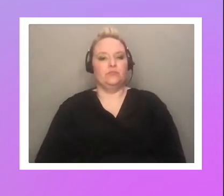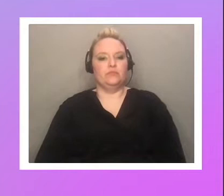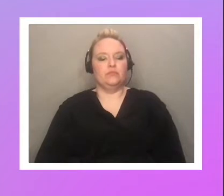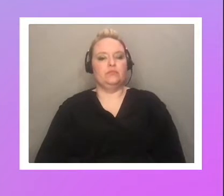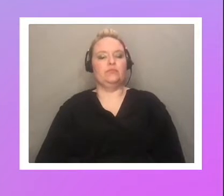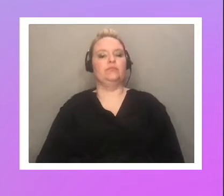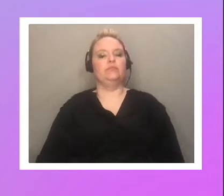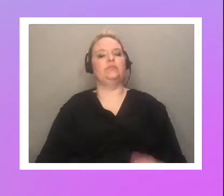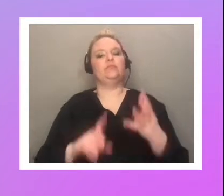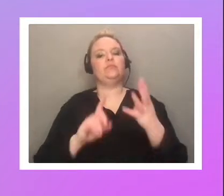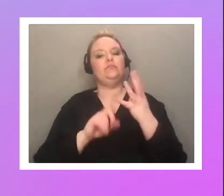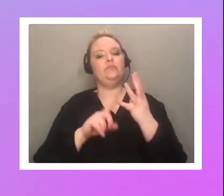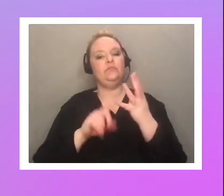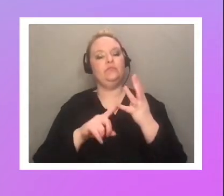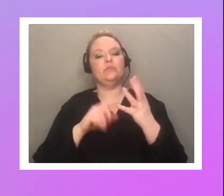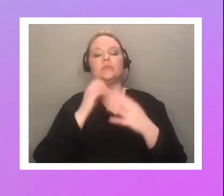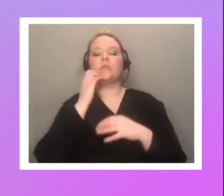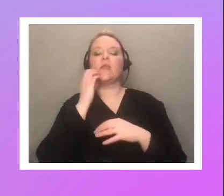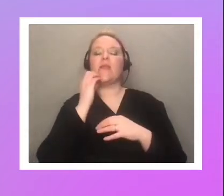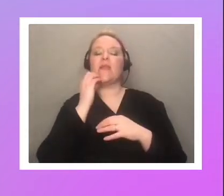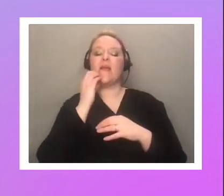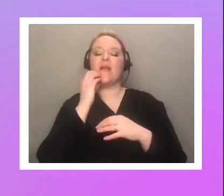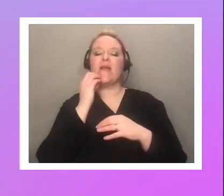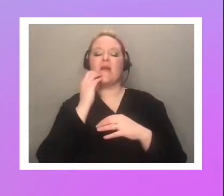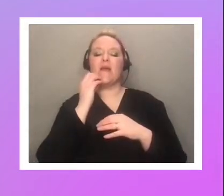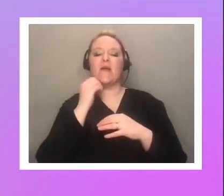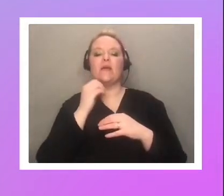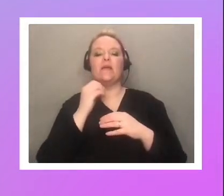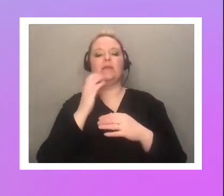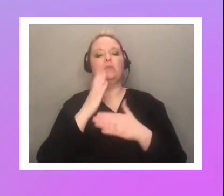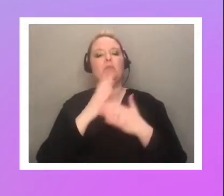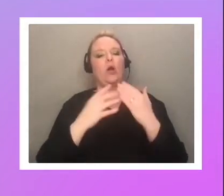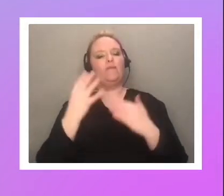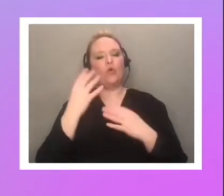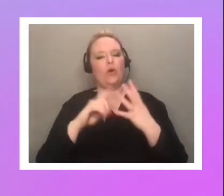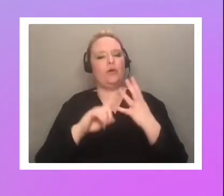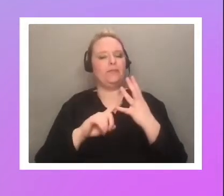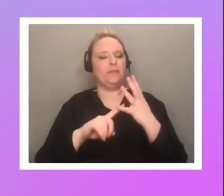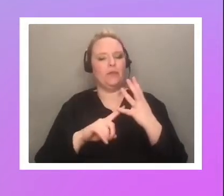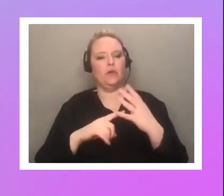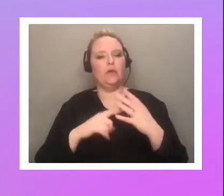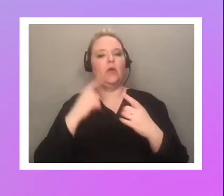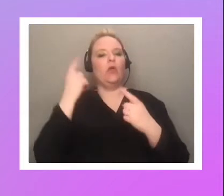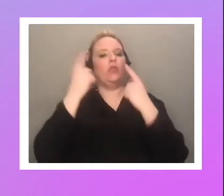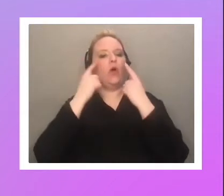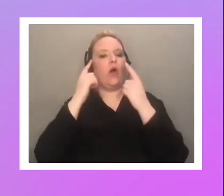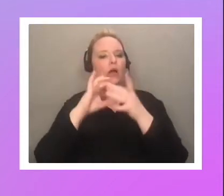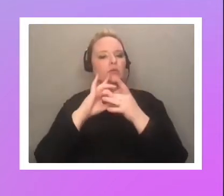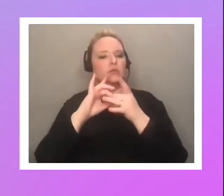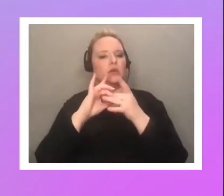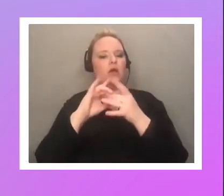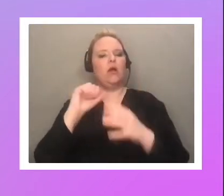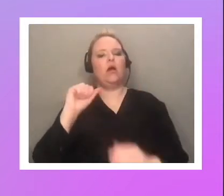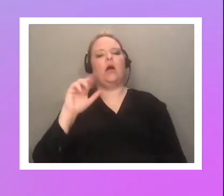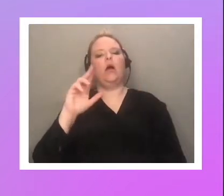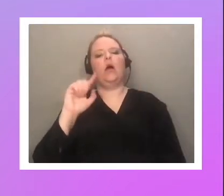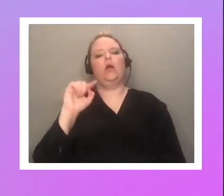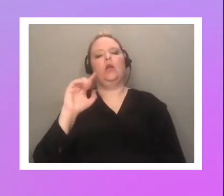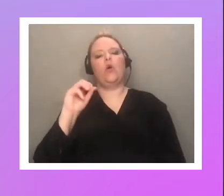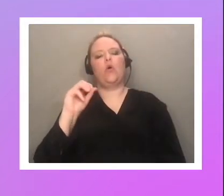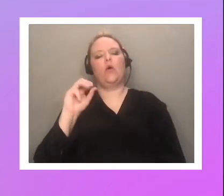All right, so part 4, thoughts on automation.